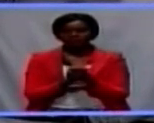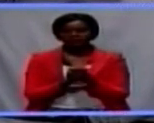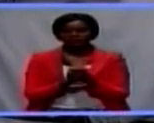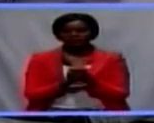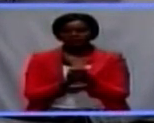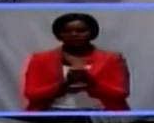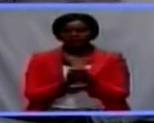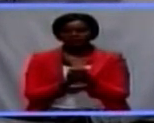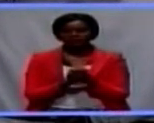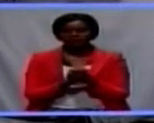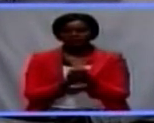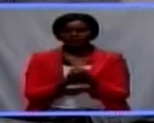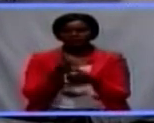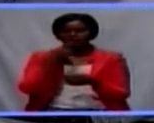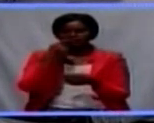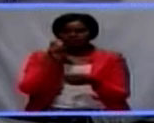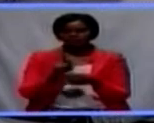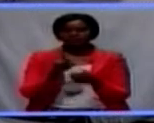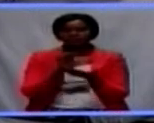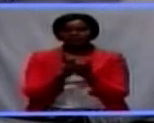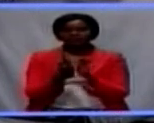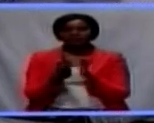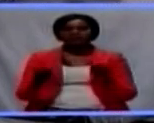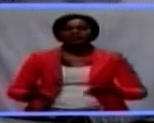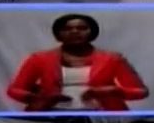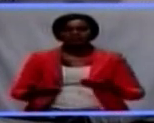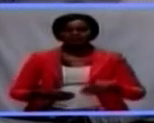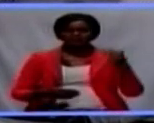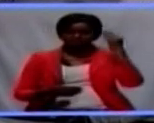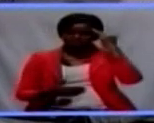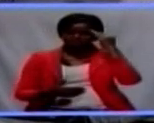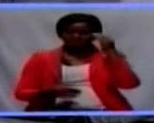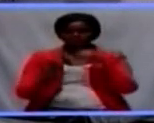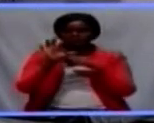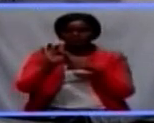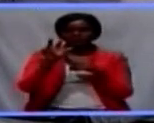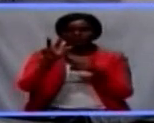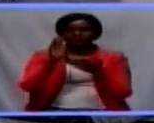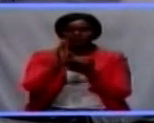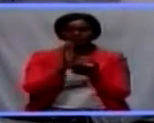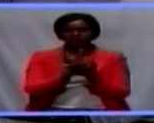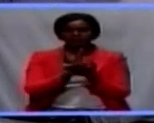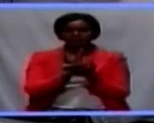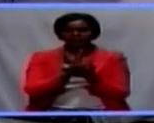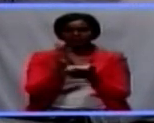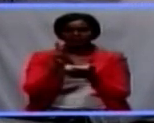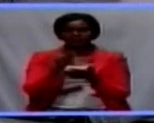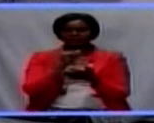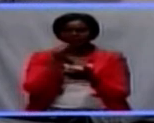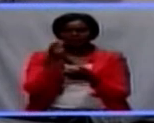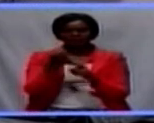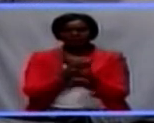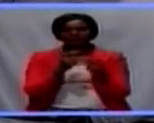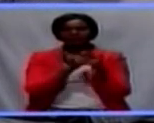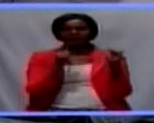impressed to know that the 93 million kwacha that we have collected is not even from the big